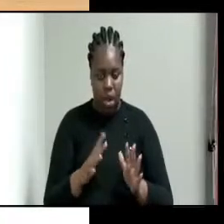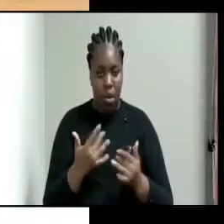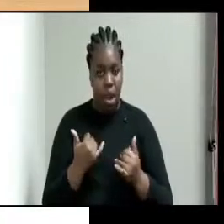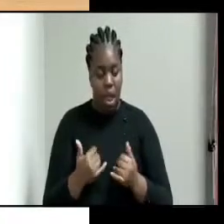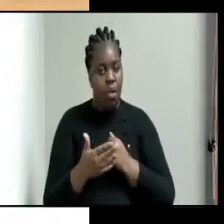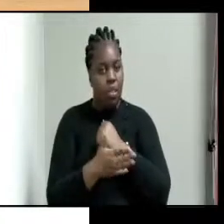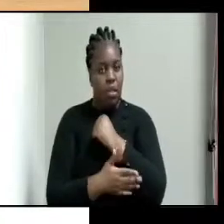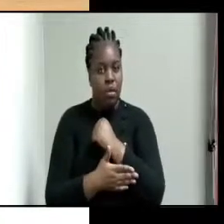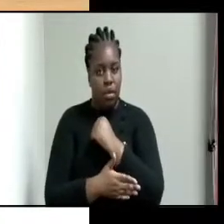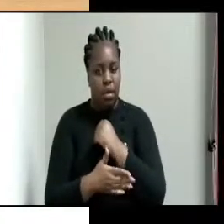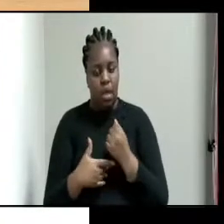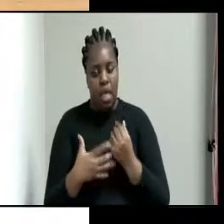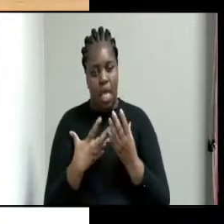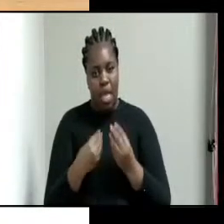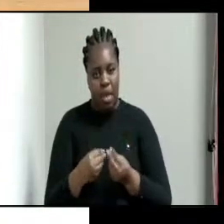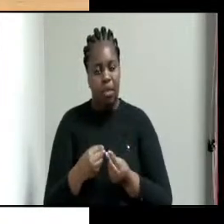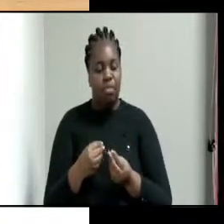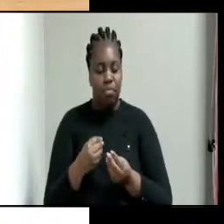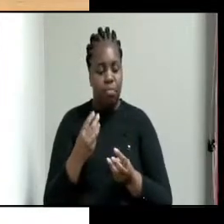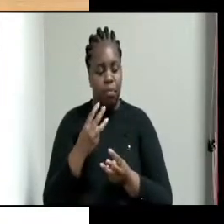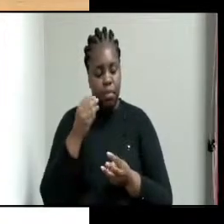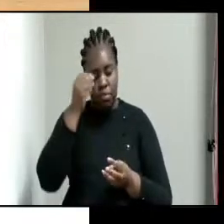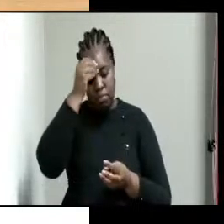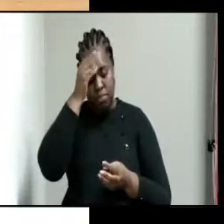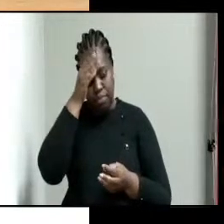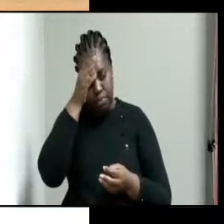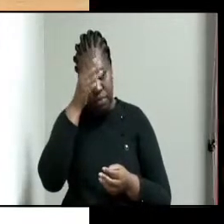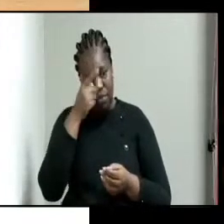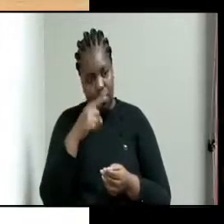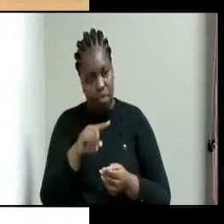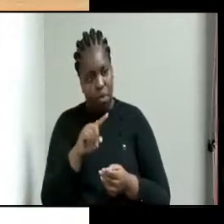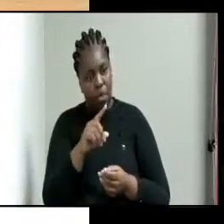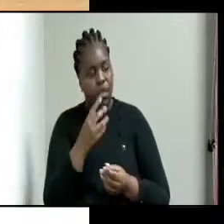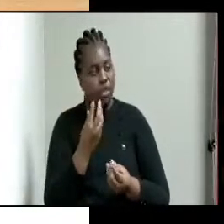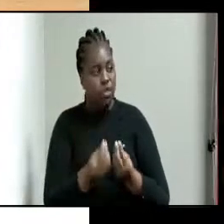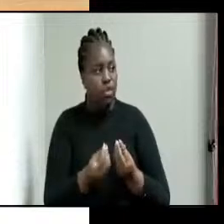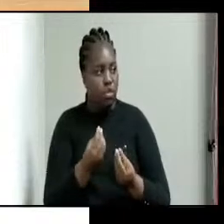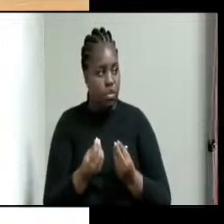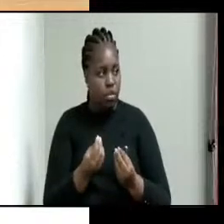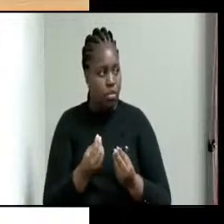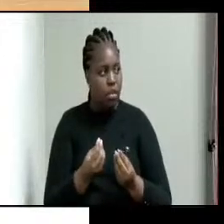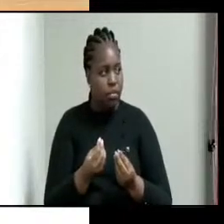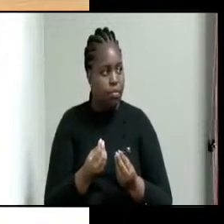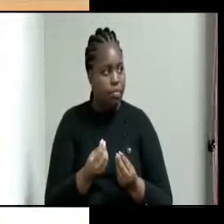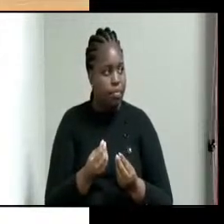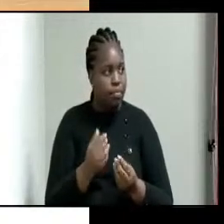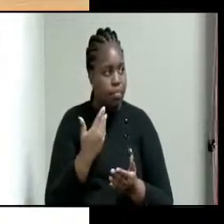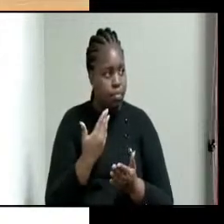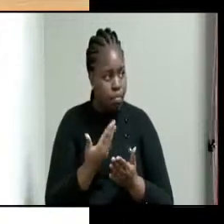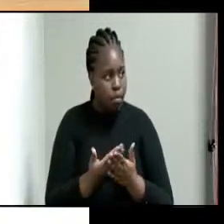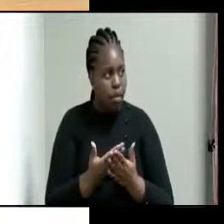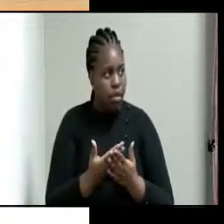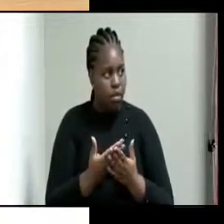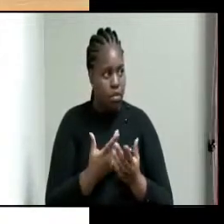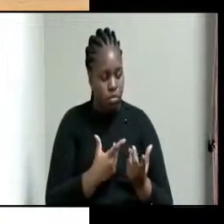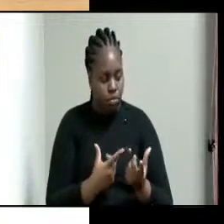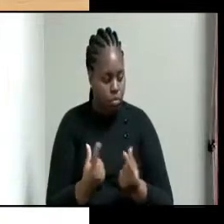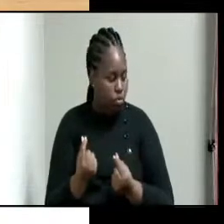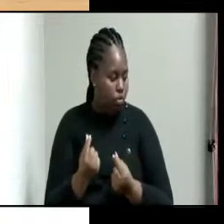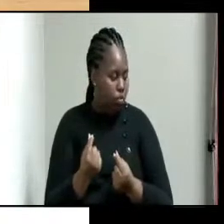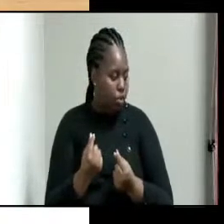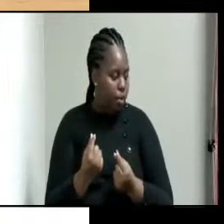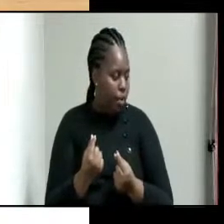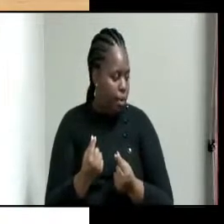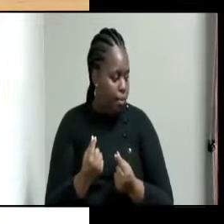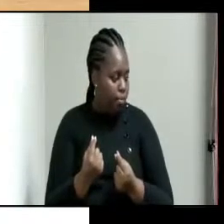got some expertise now that with regards to child MODA that can run with, and then